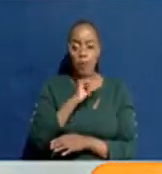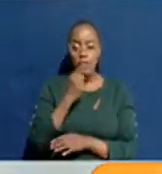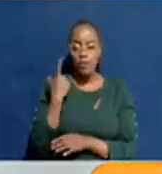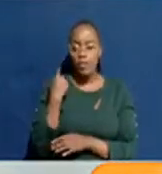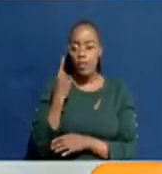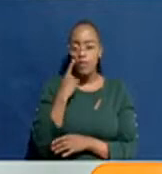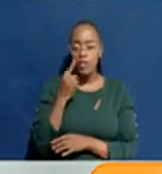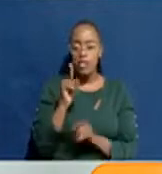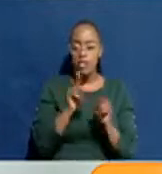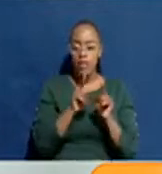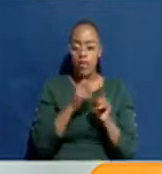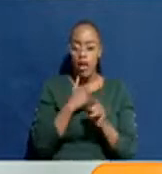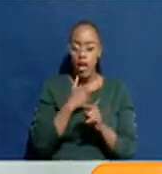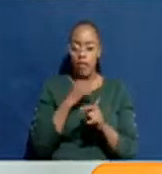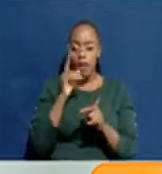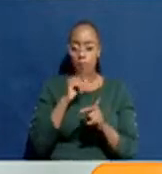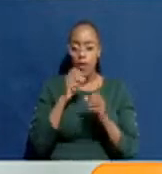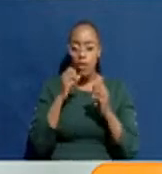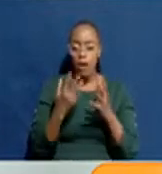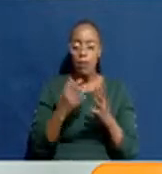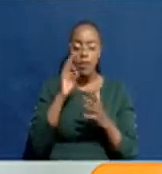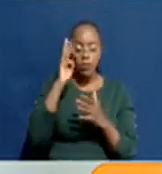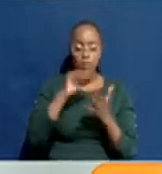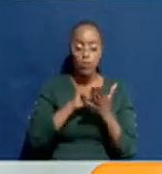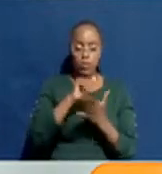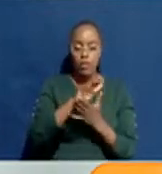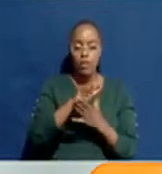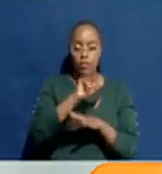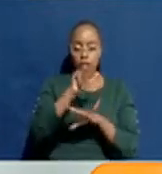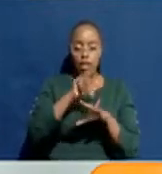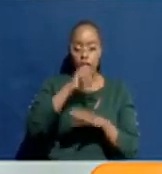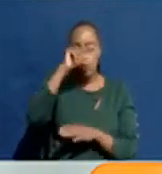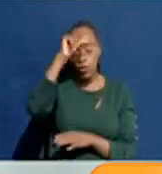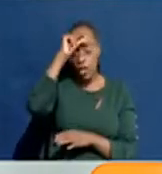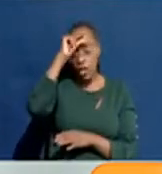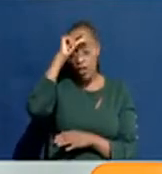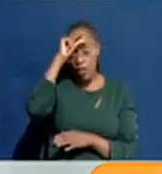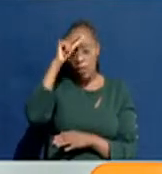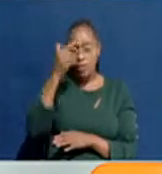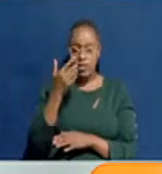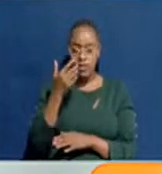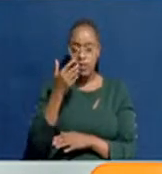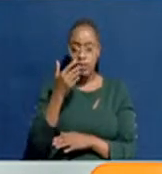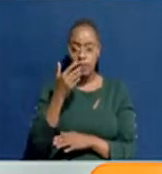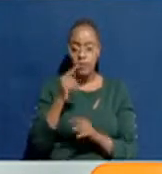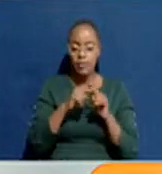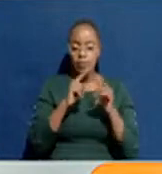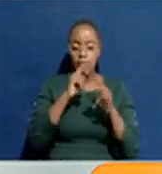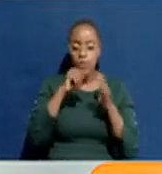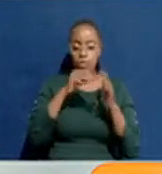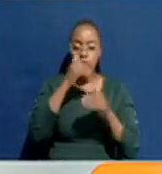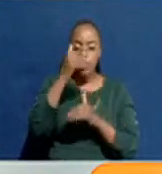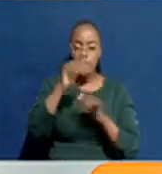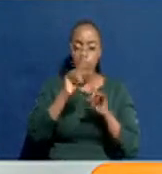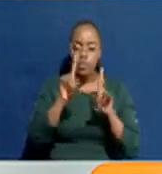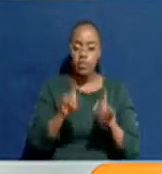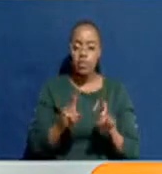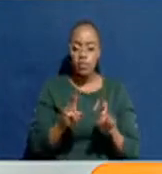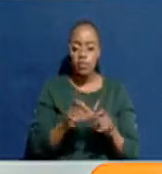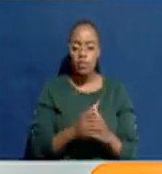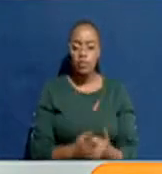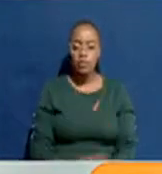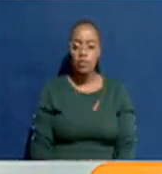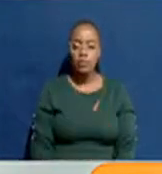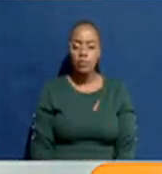Committee of Supplies passing how much was going to the national government. The national government. So what next after Professor Ndung'u's